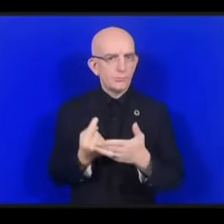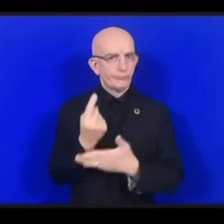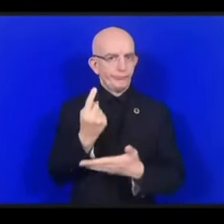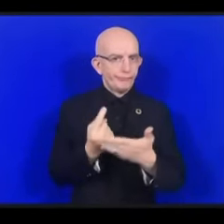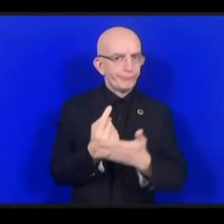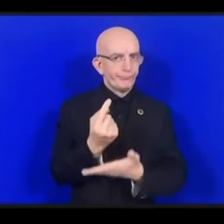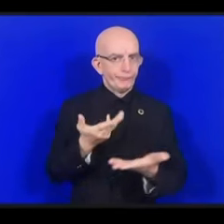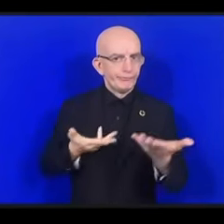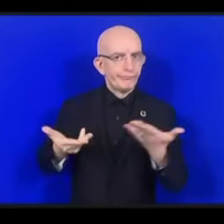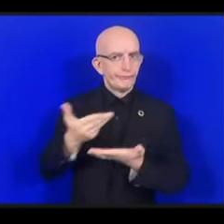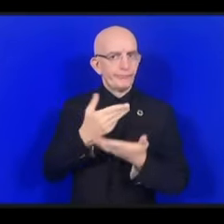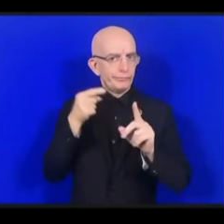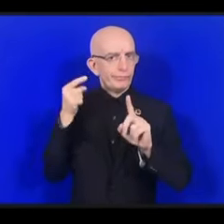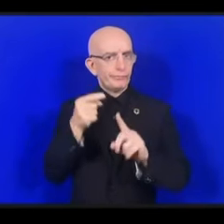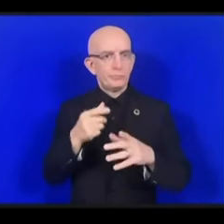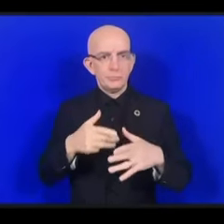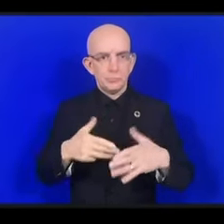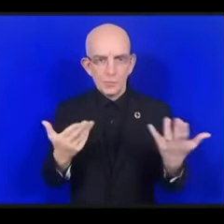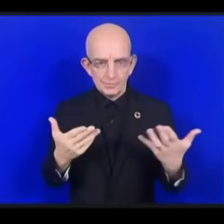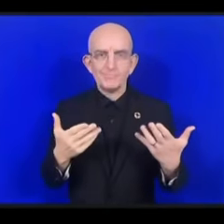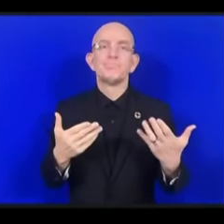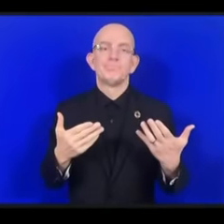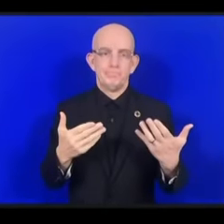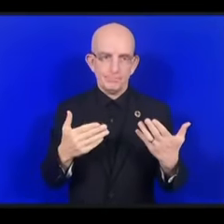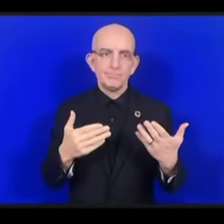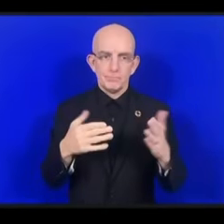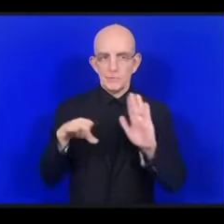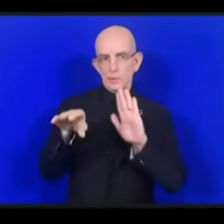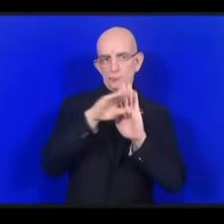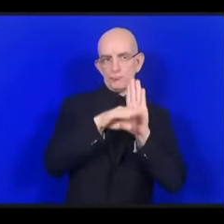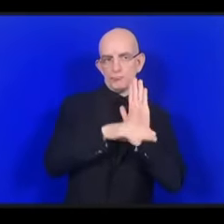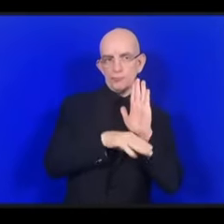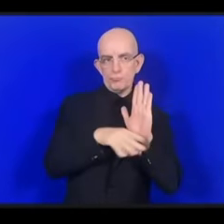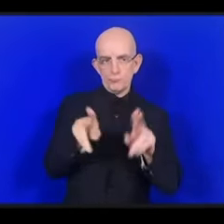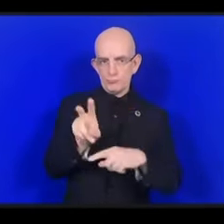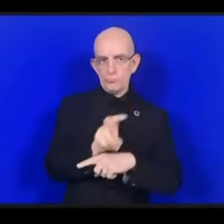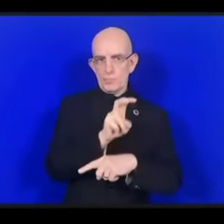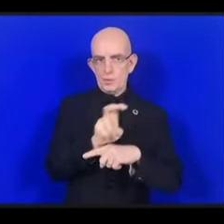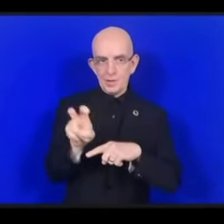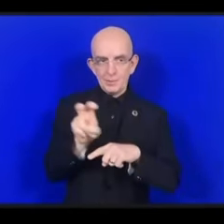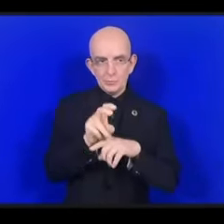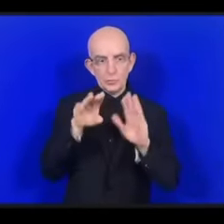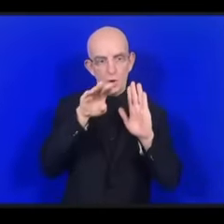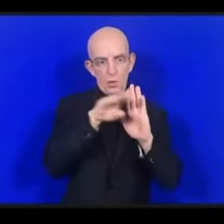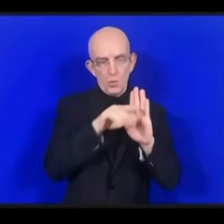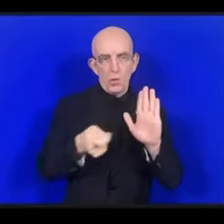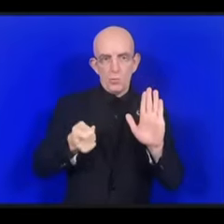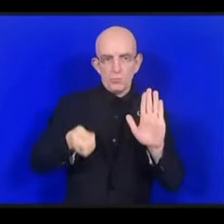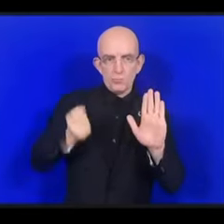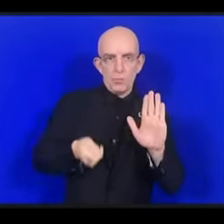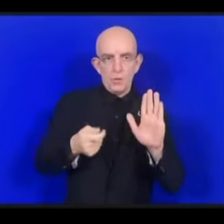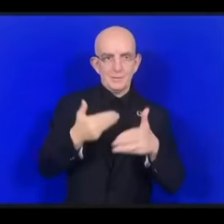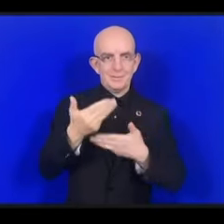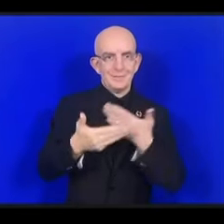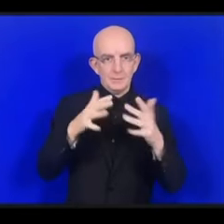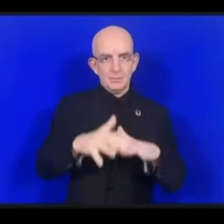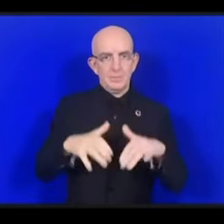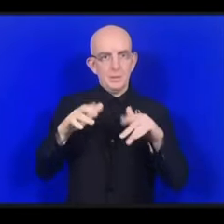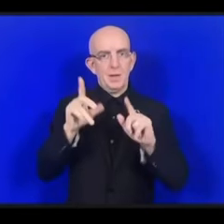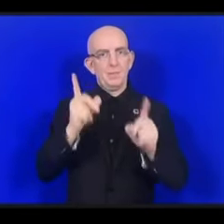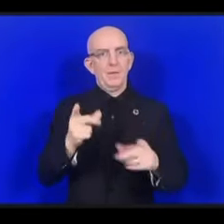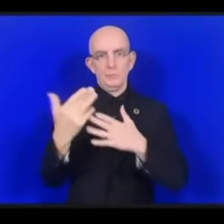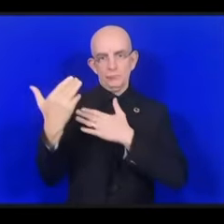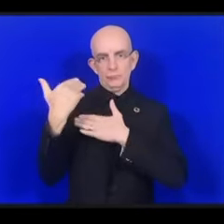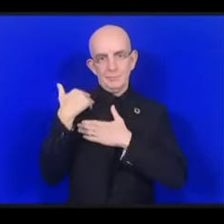national interest is protected. However, whenever we engage in this lawmaking process, we must be very clear as